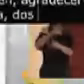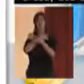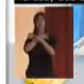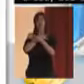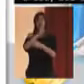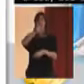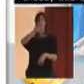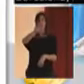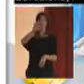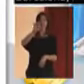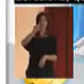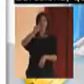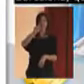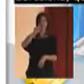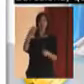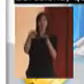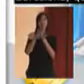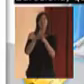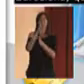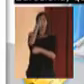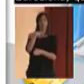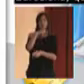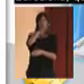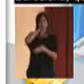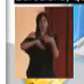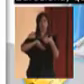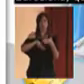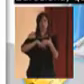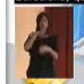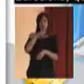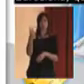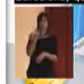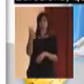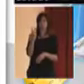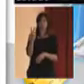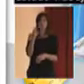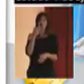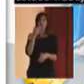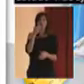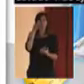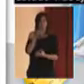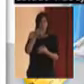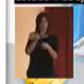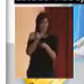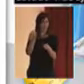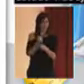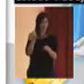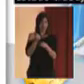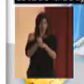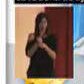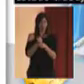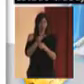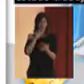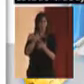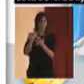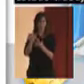Teresa, two colleagues from the ONCE in Barcelona, because they really have worked on this